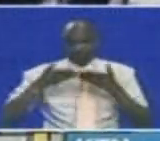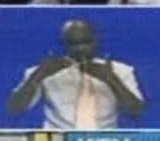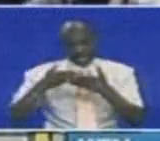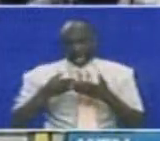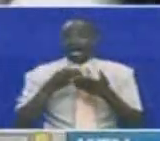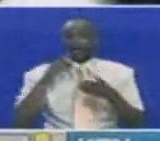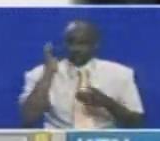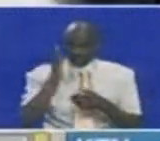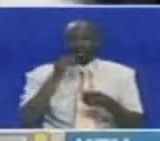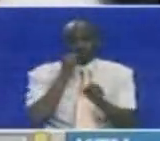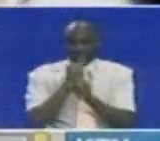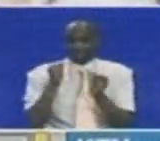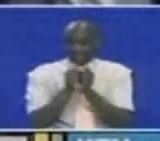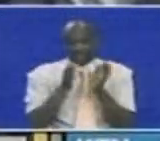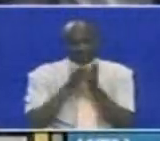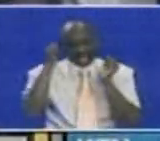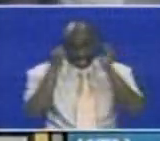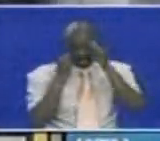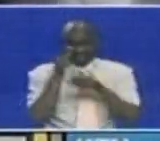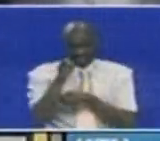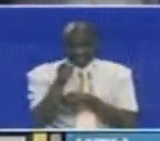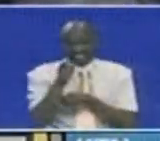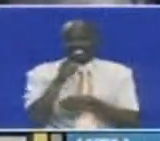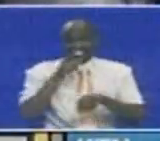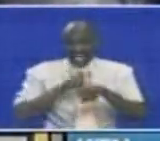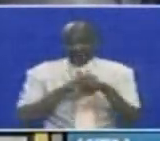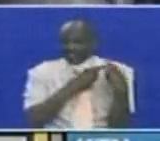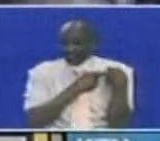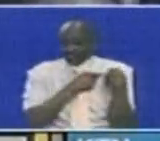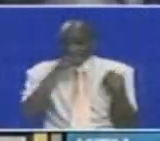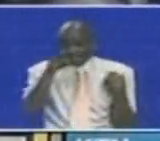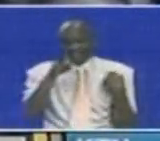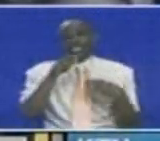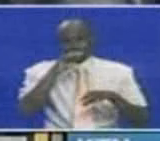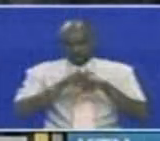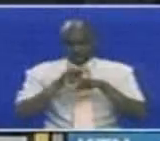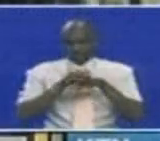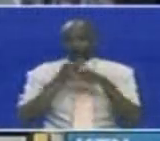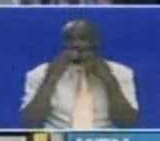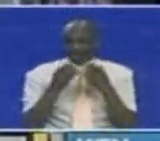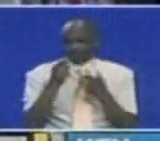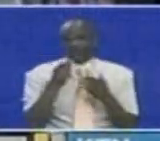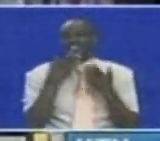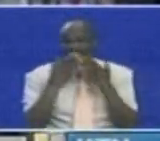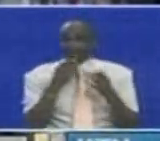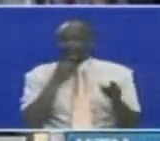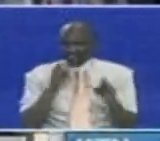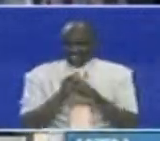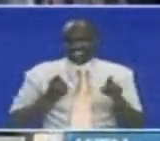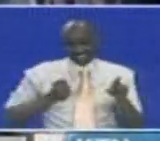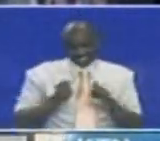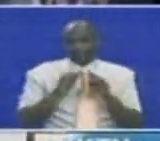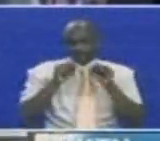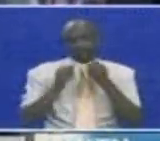to see that that possibility of sending troops. We would urge the Kenyan parliament. That's what a brother and a sister can do to a brother